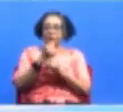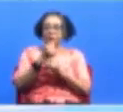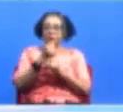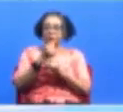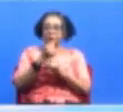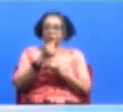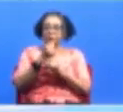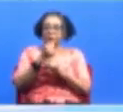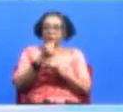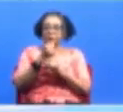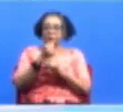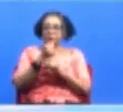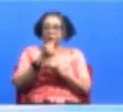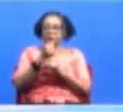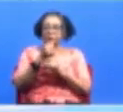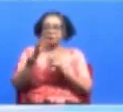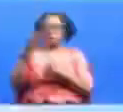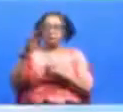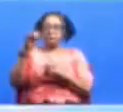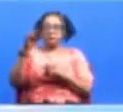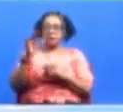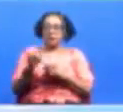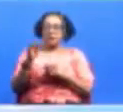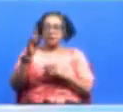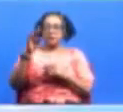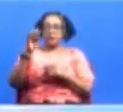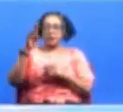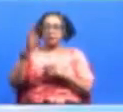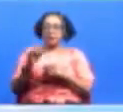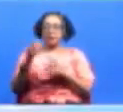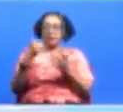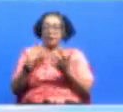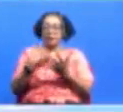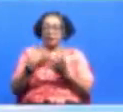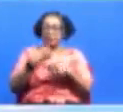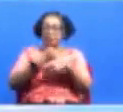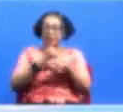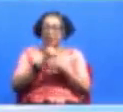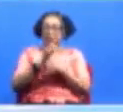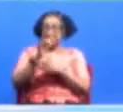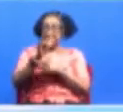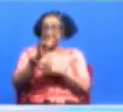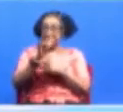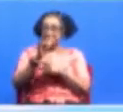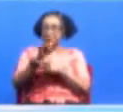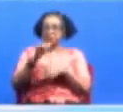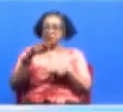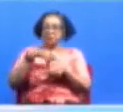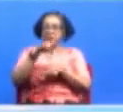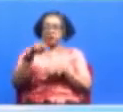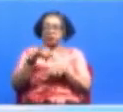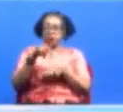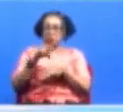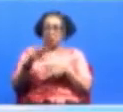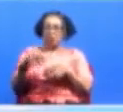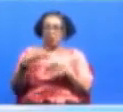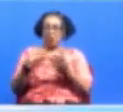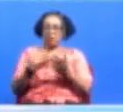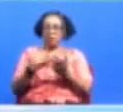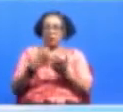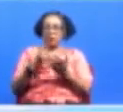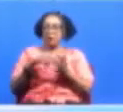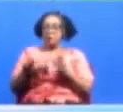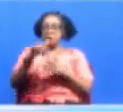Kenyan cyclist Nancy Akinyi Debe has flown the national flag high in races in Kenya and abroad. She